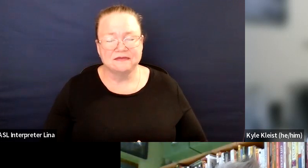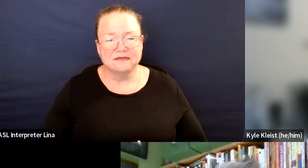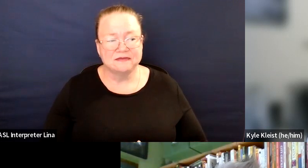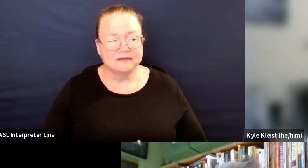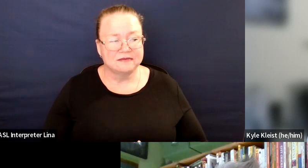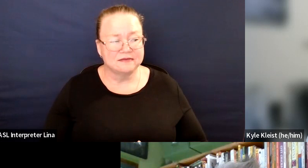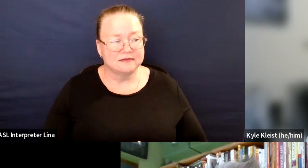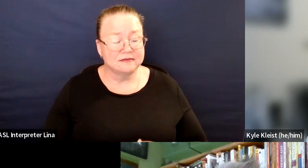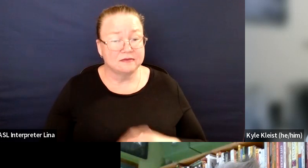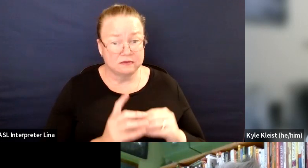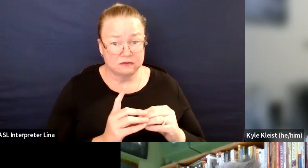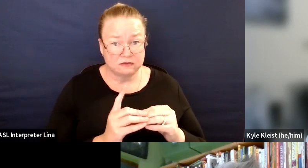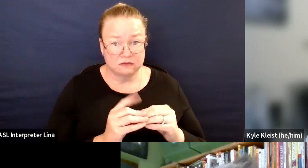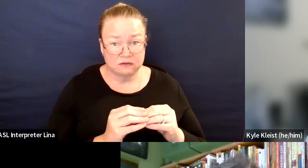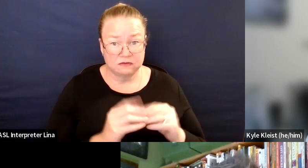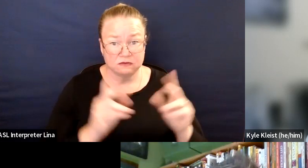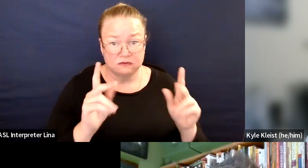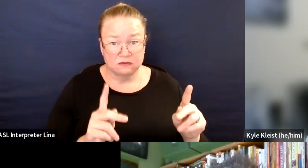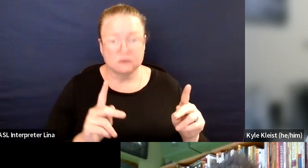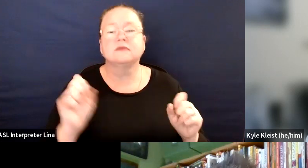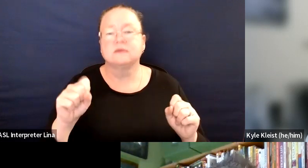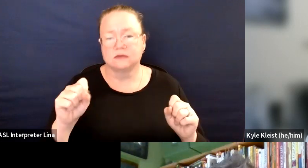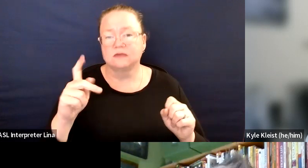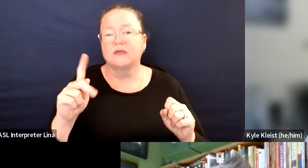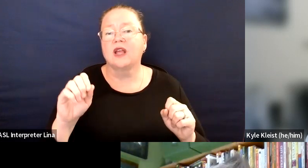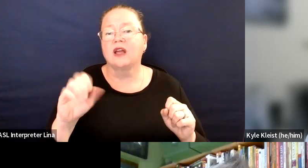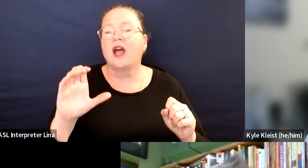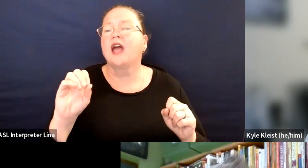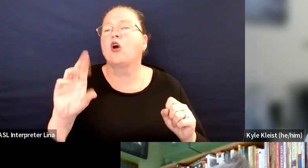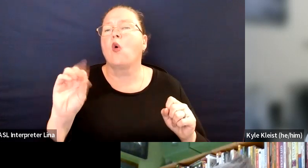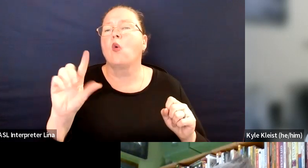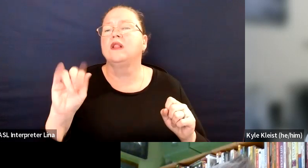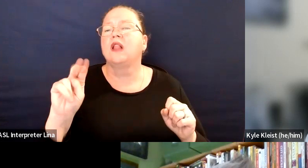Did we have one other person that? Yes, Caroline.